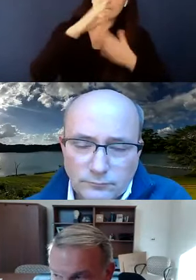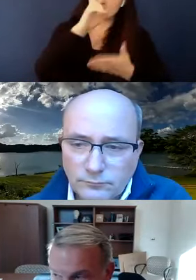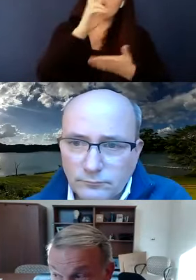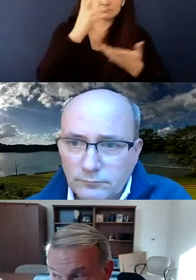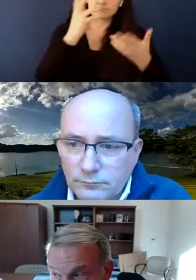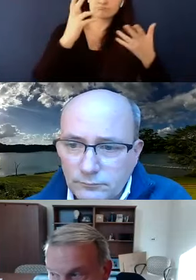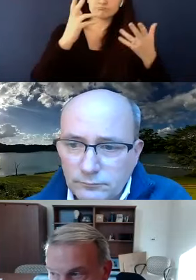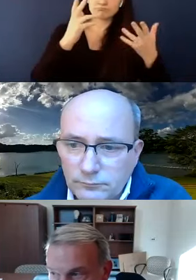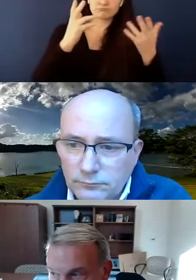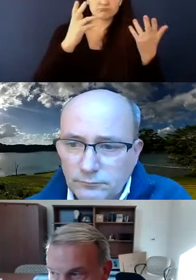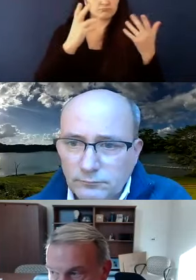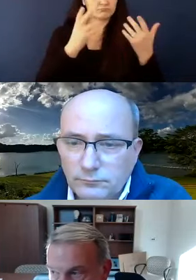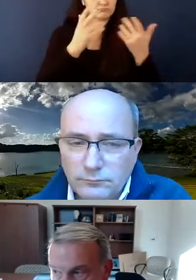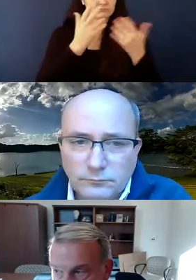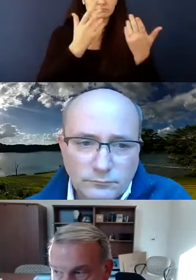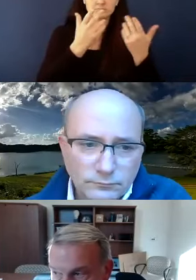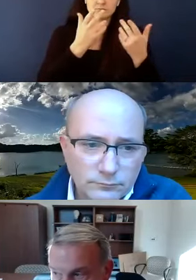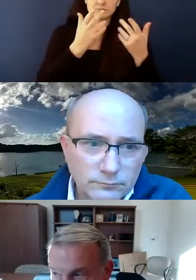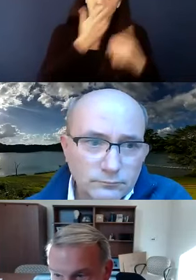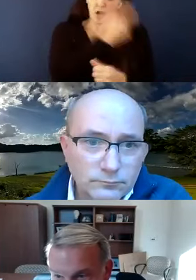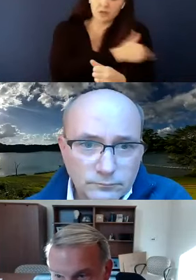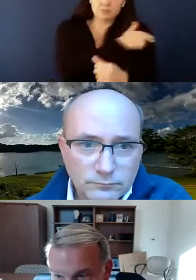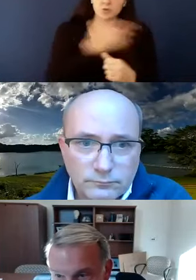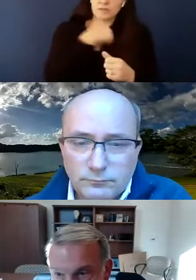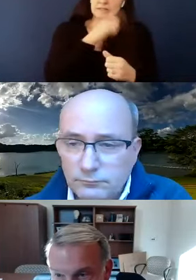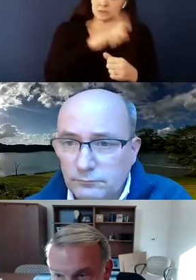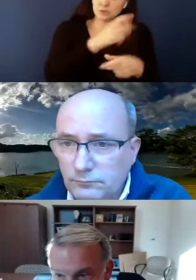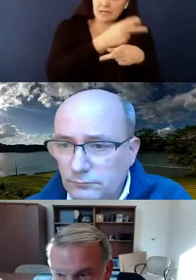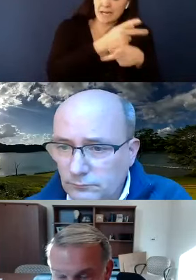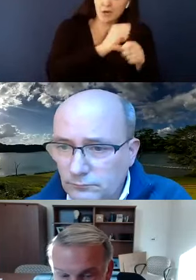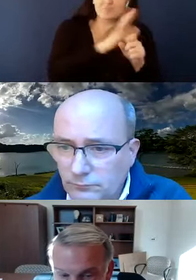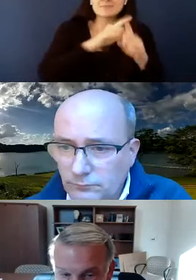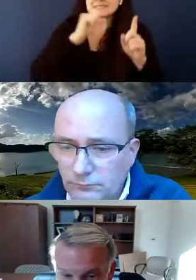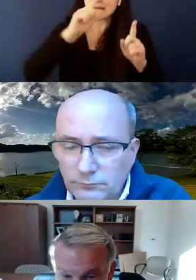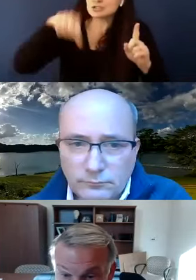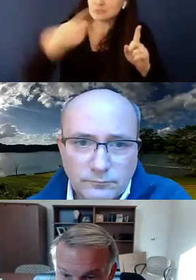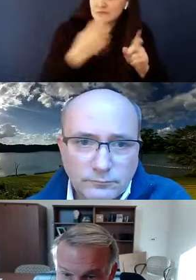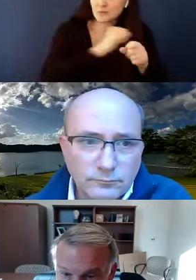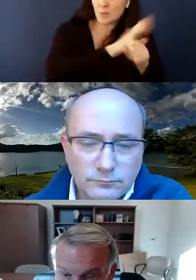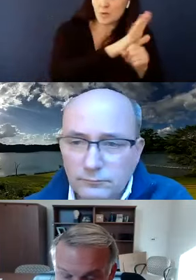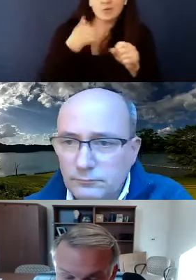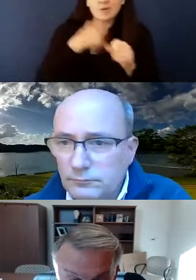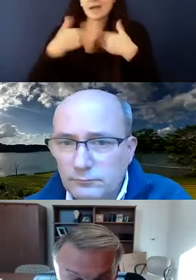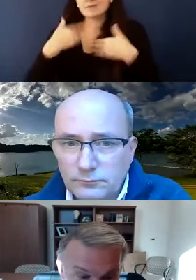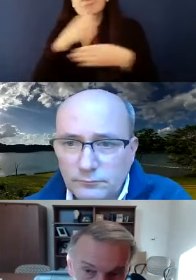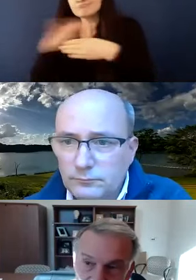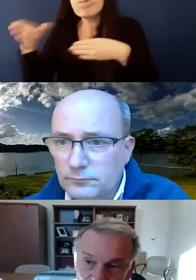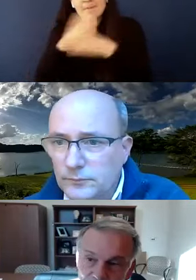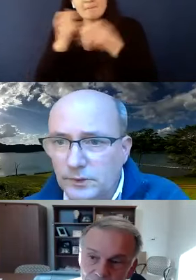challenge. But it is not one disease. It is a series, it's a lot of conditions and diseases that we have to try and